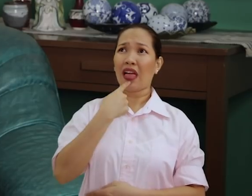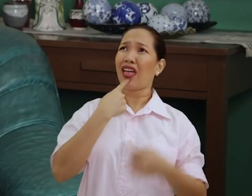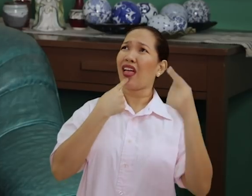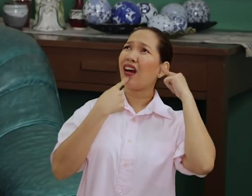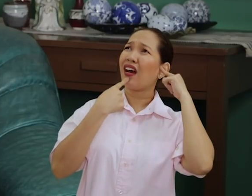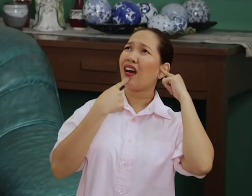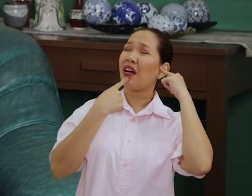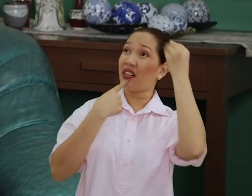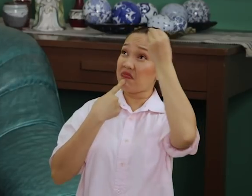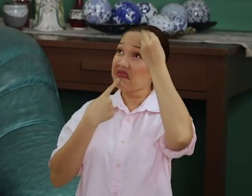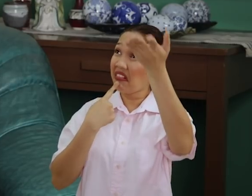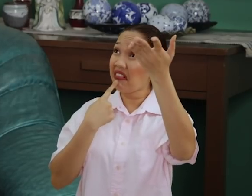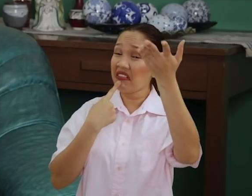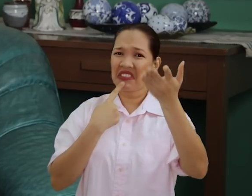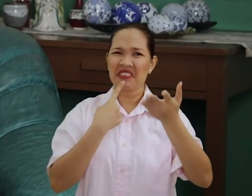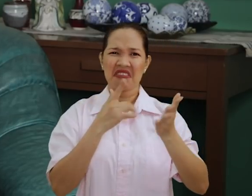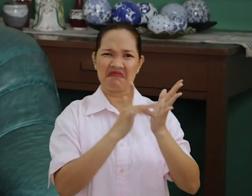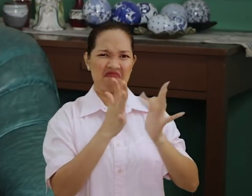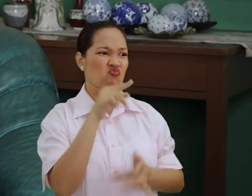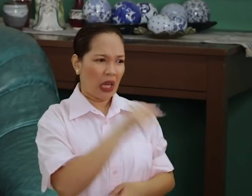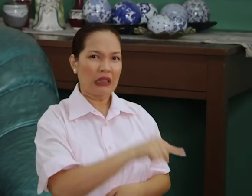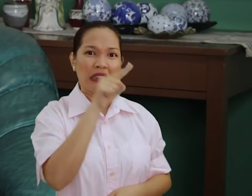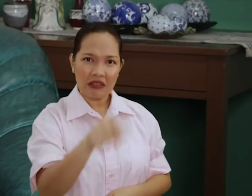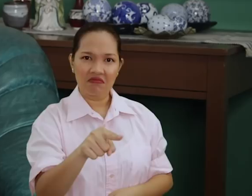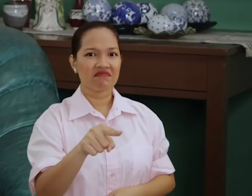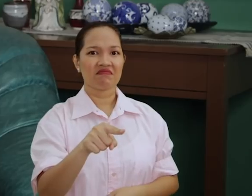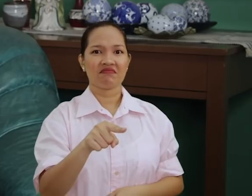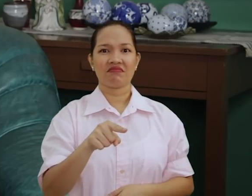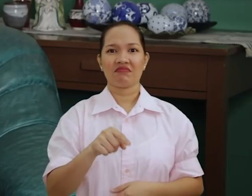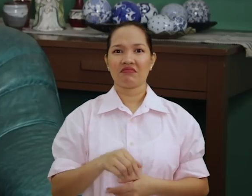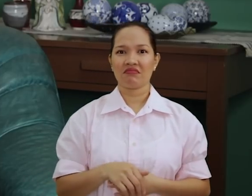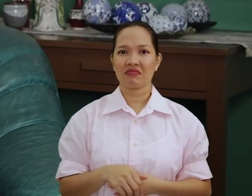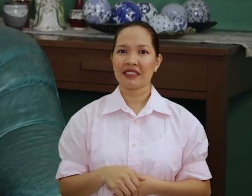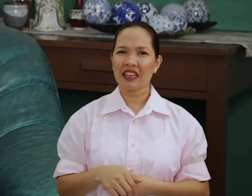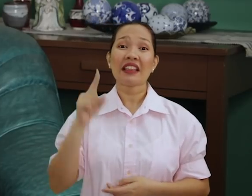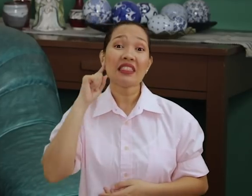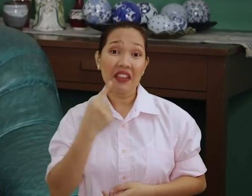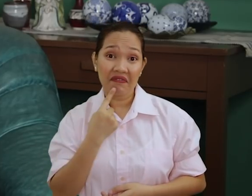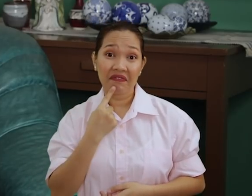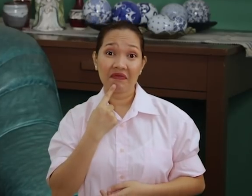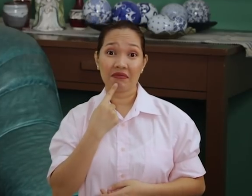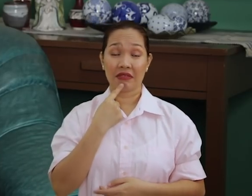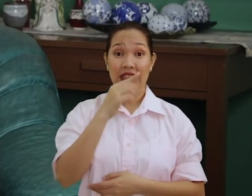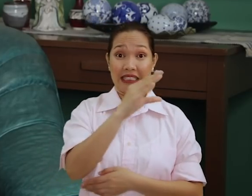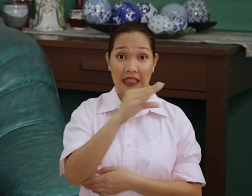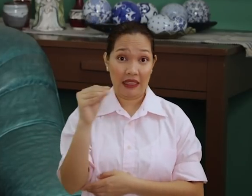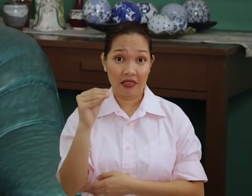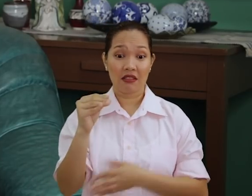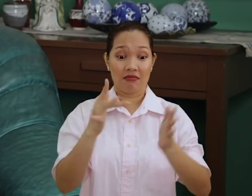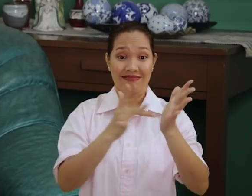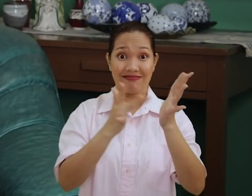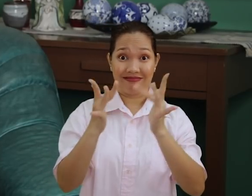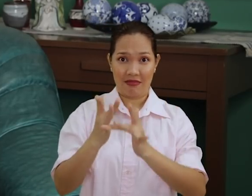For most of the deaf that I know, they told me that this is the point where Jesus tries